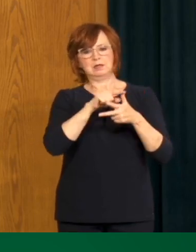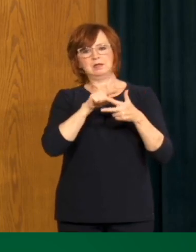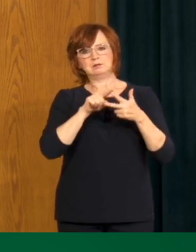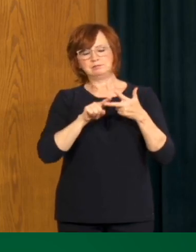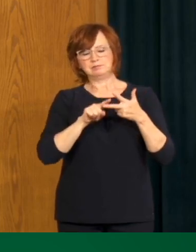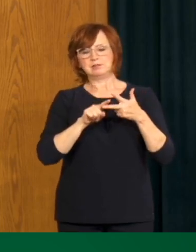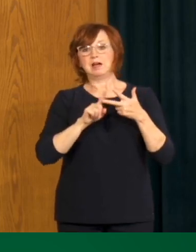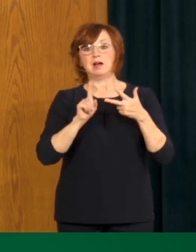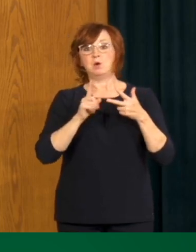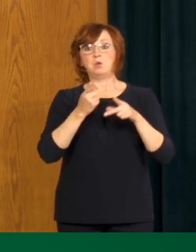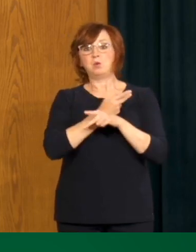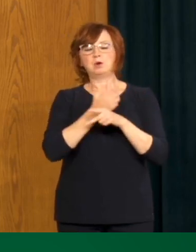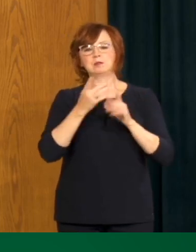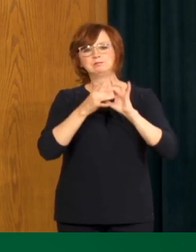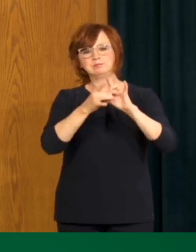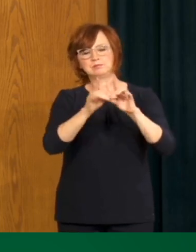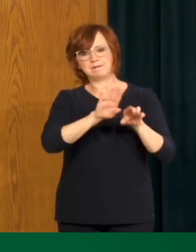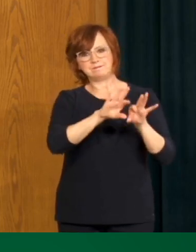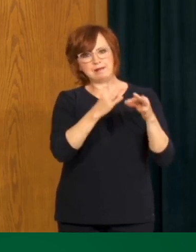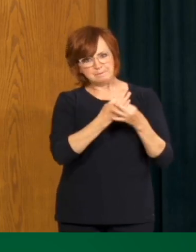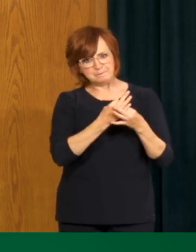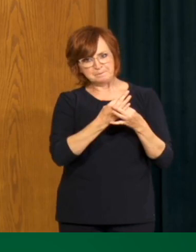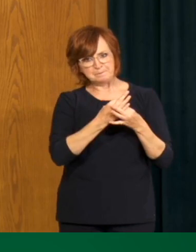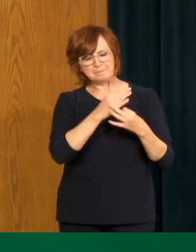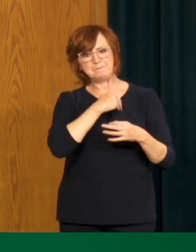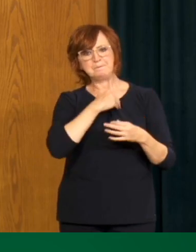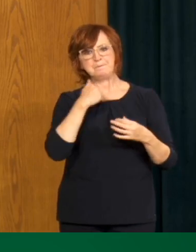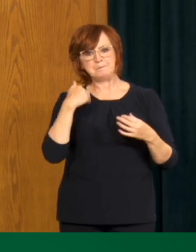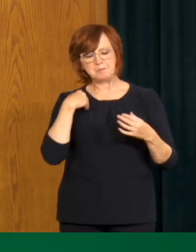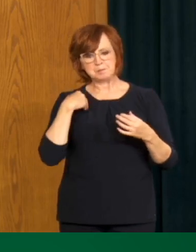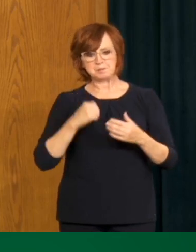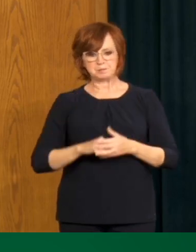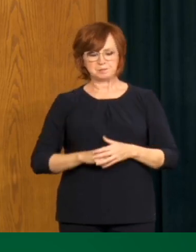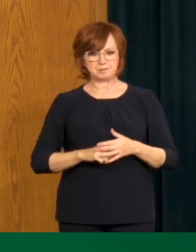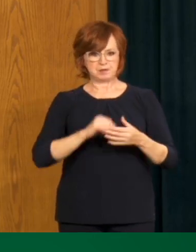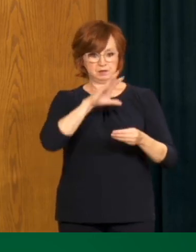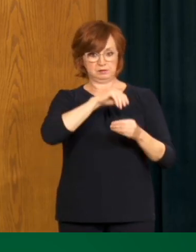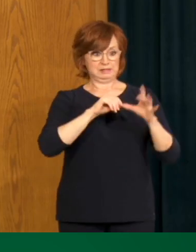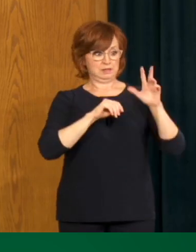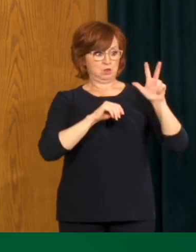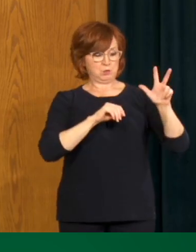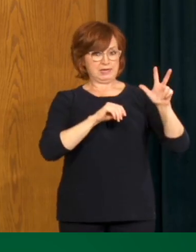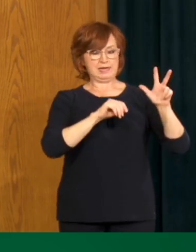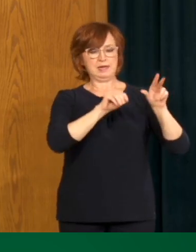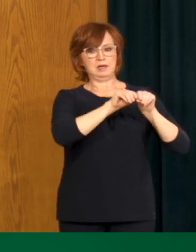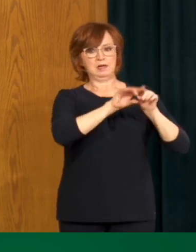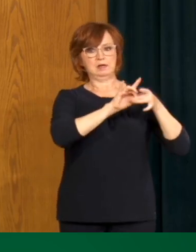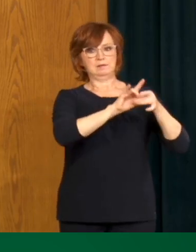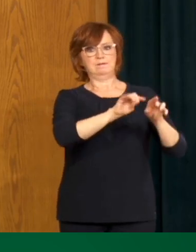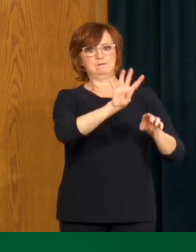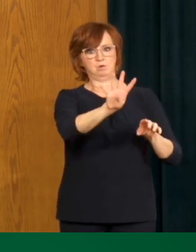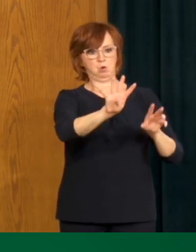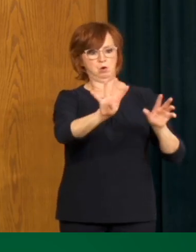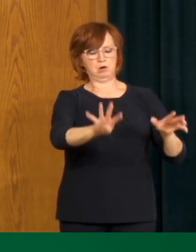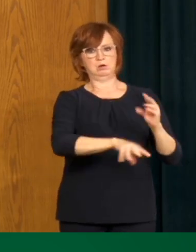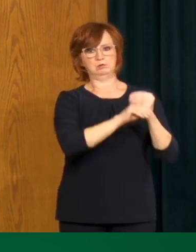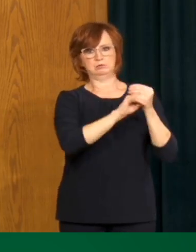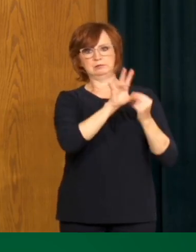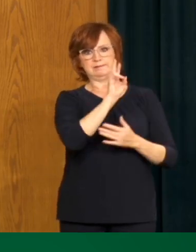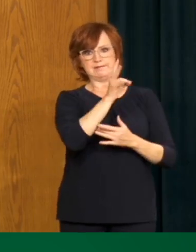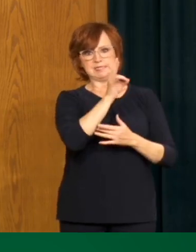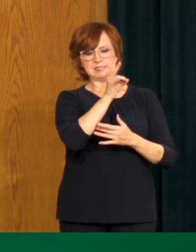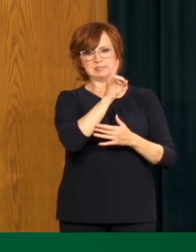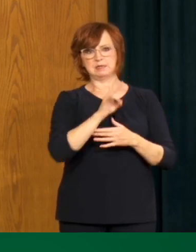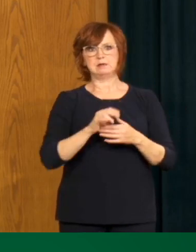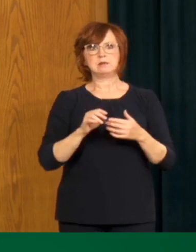quarantine, there was further transmission limited to the household. So that is about 7 total cases. And then a further few cases linked to